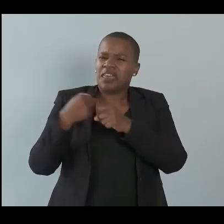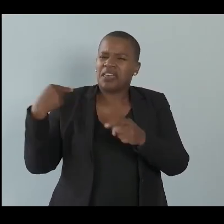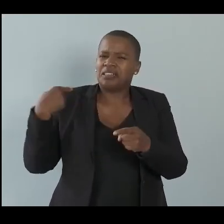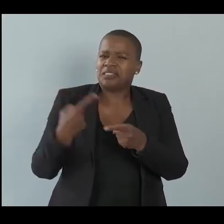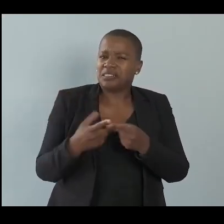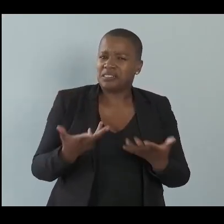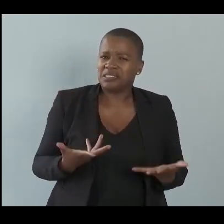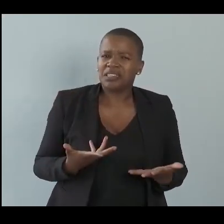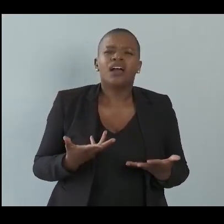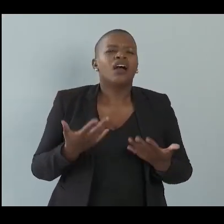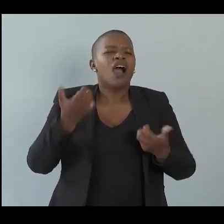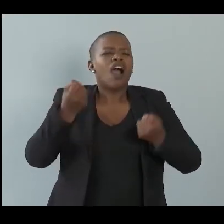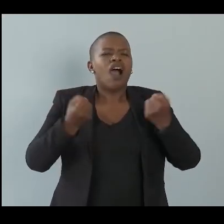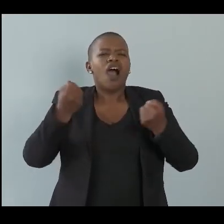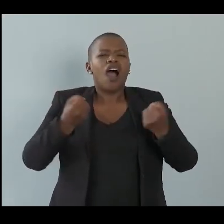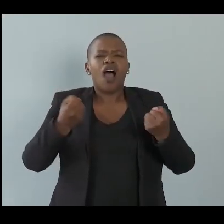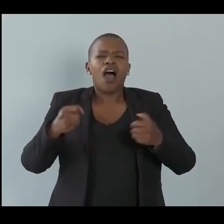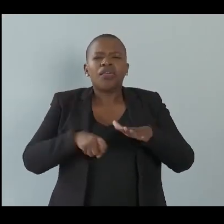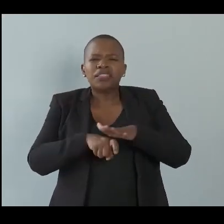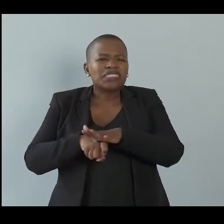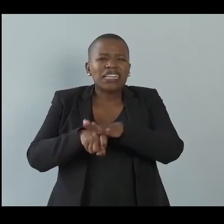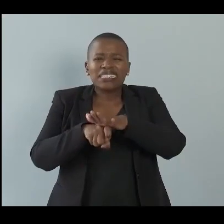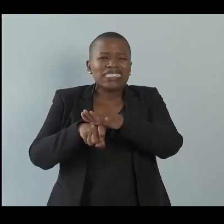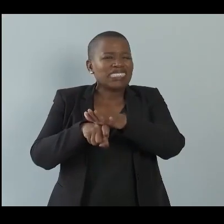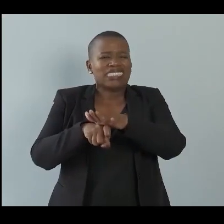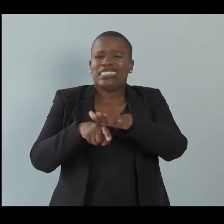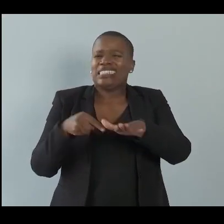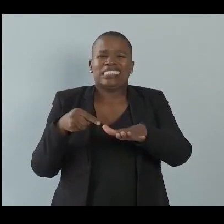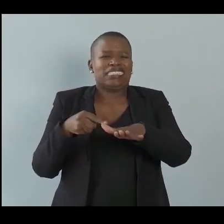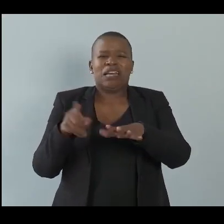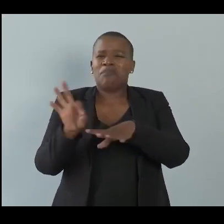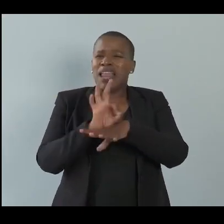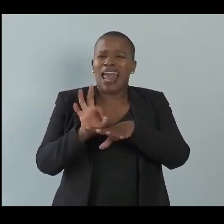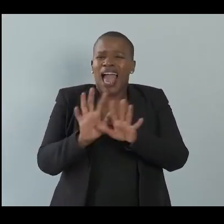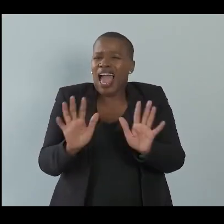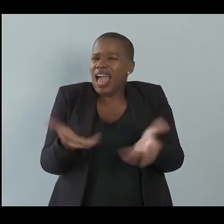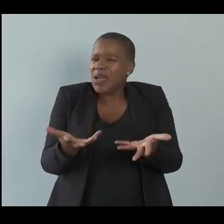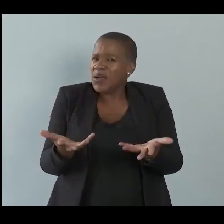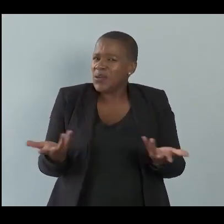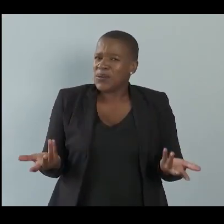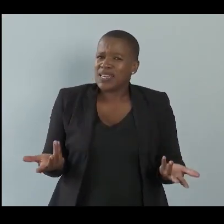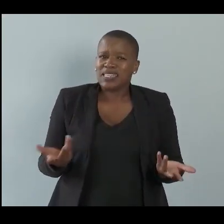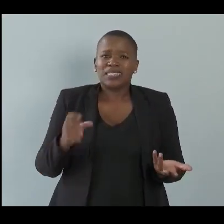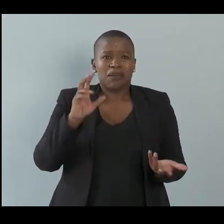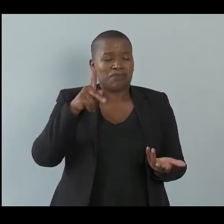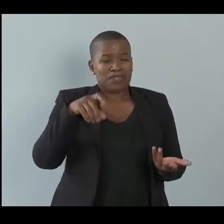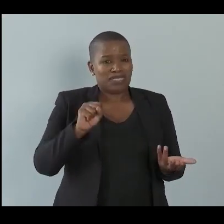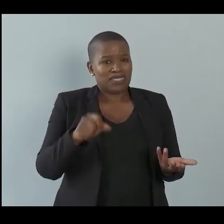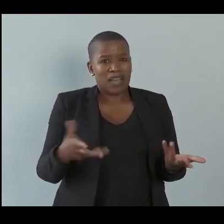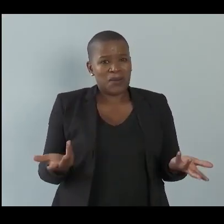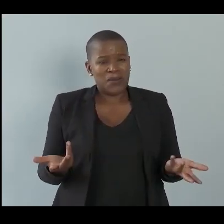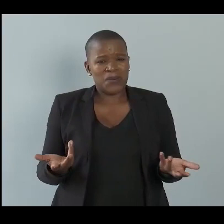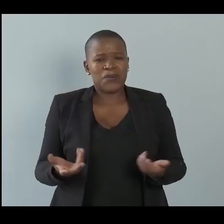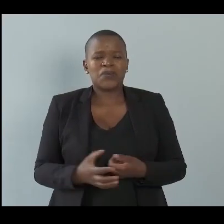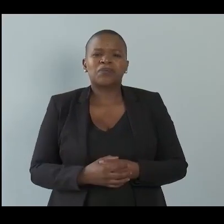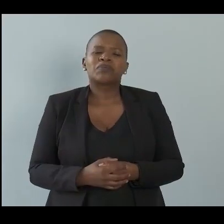Cartrack, how does Netstar management plan to close this gap? Obviously, how does Netstar management plan